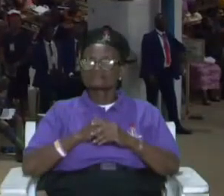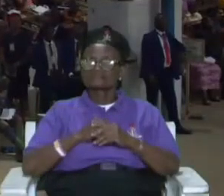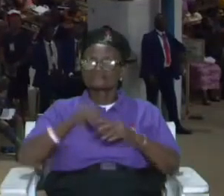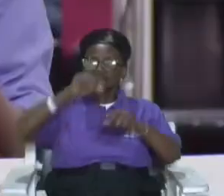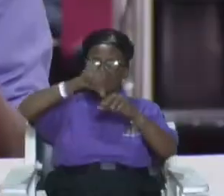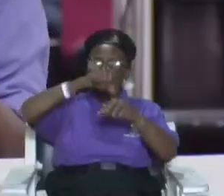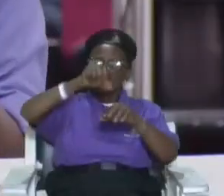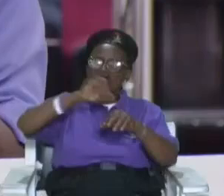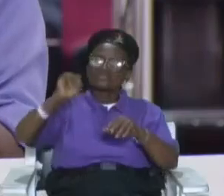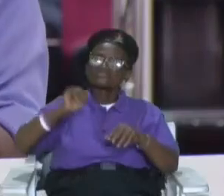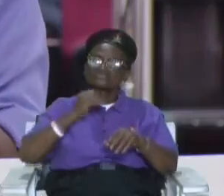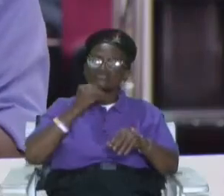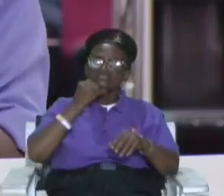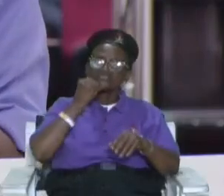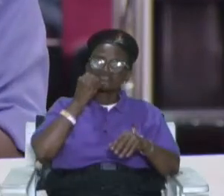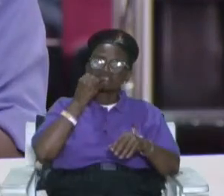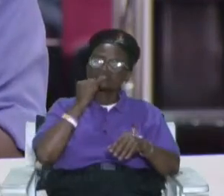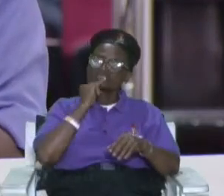Anointing is good.